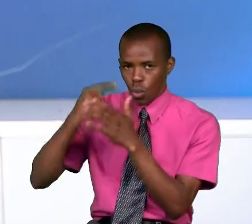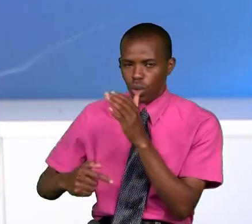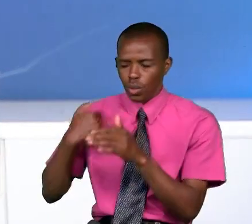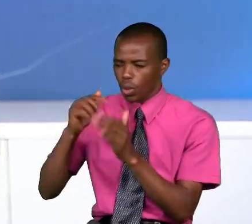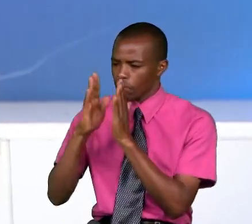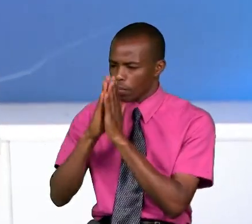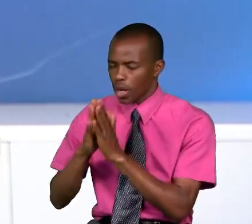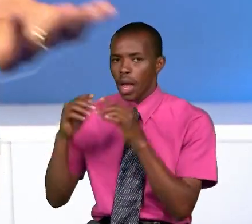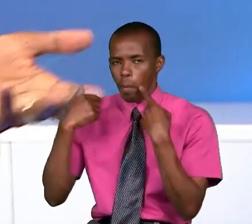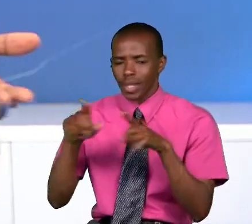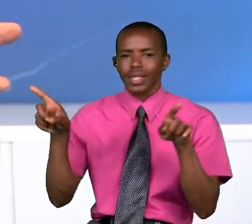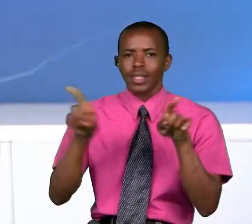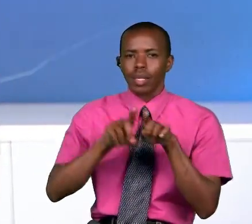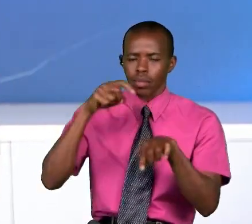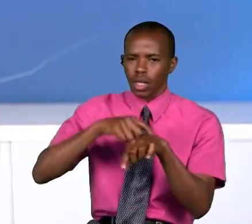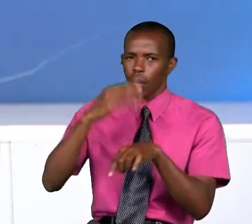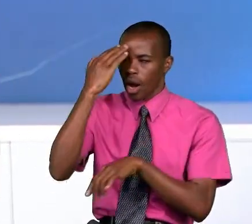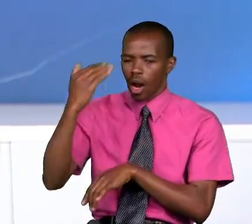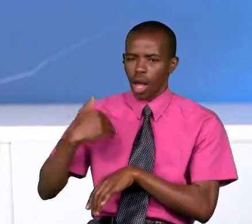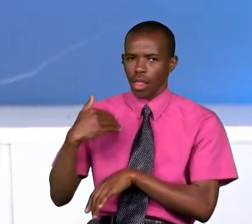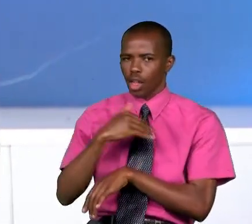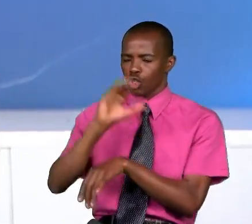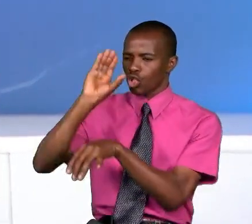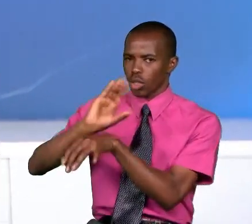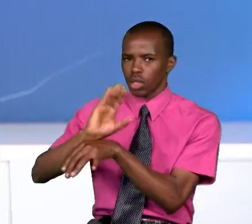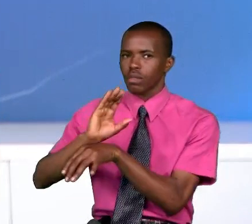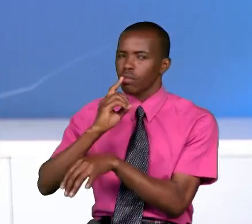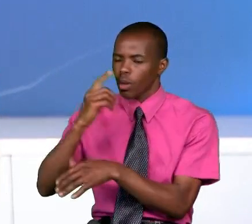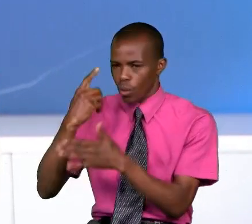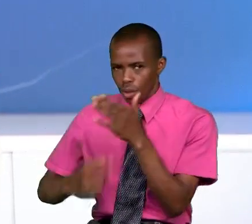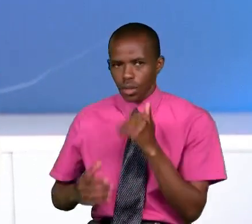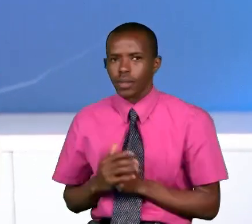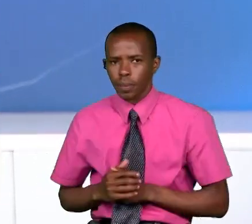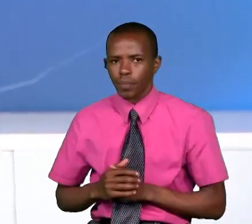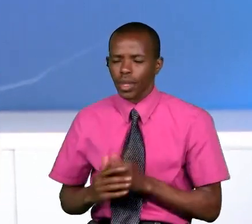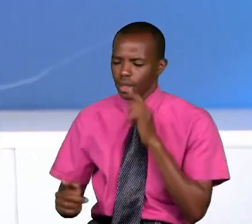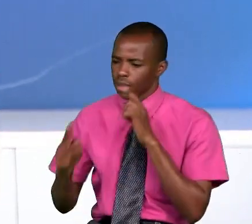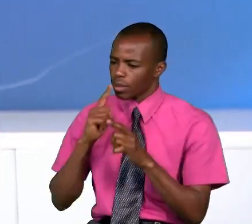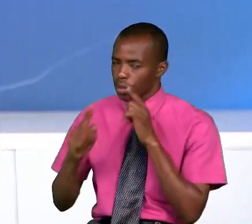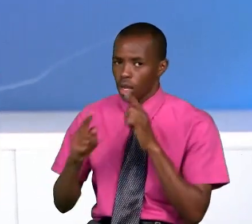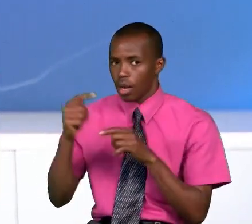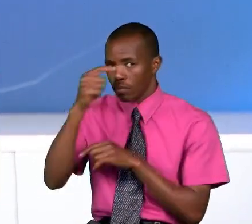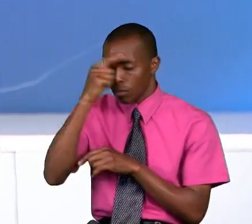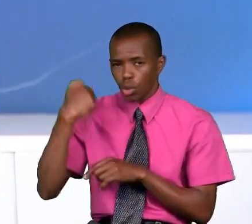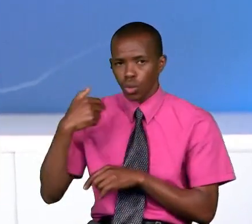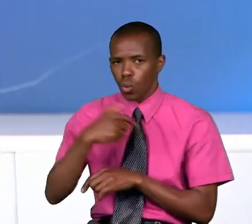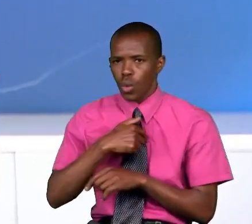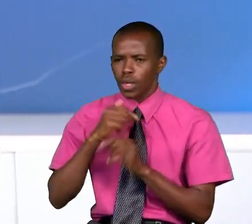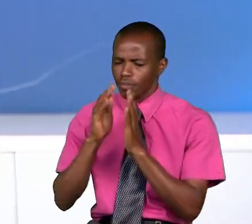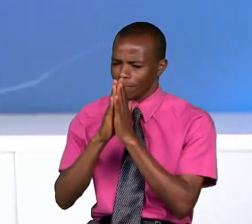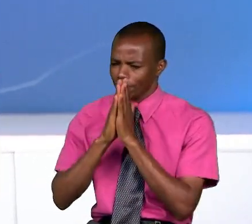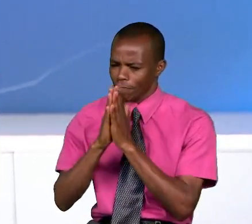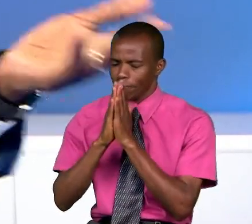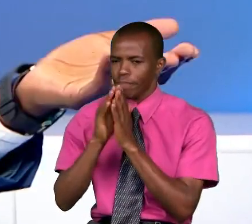praying, but at the same time, that's why the Catholic came in. They had to say it out. They had to speak it out because we have been praying in the secret